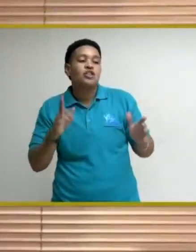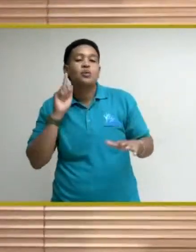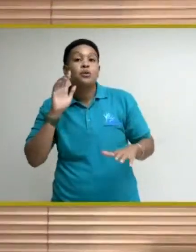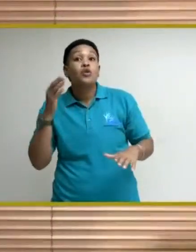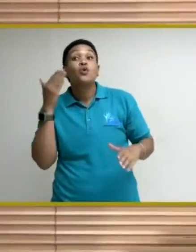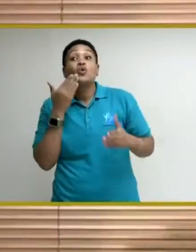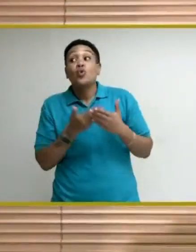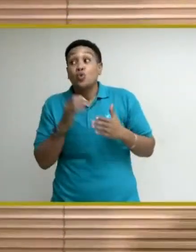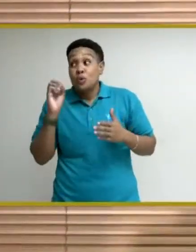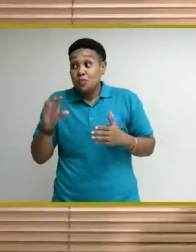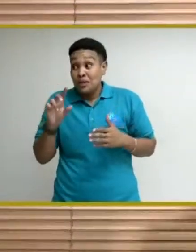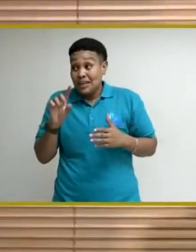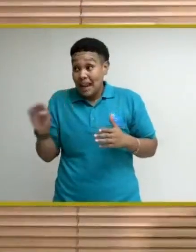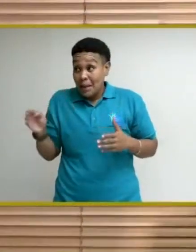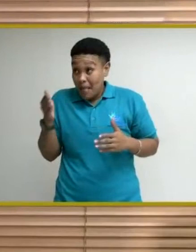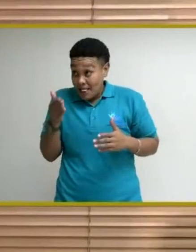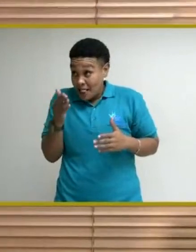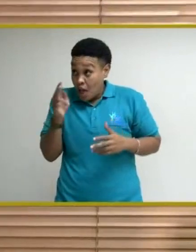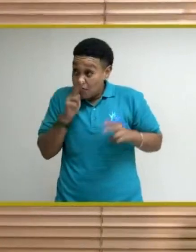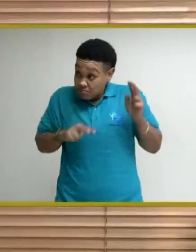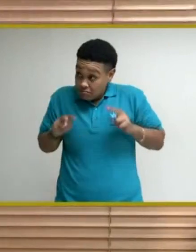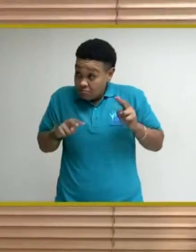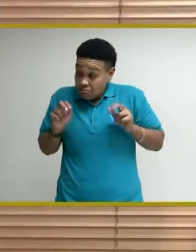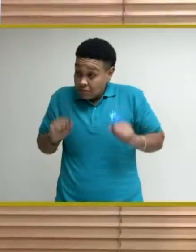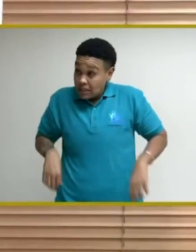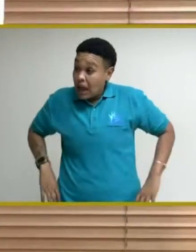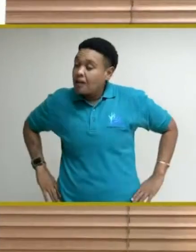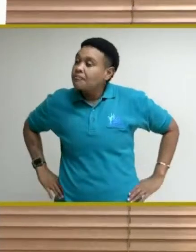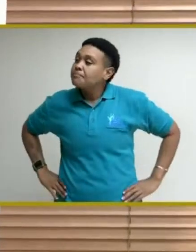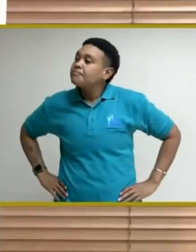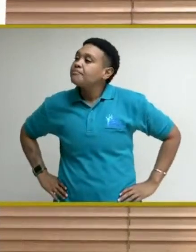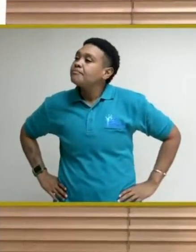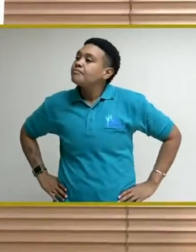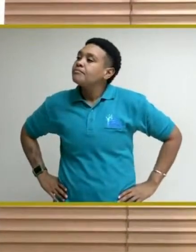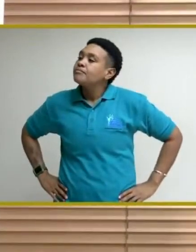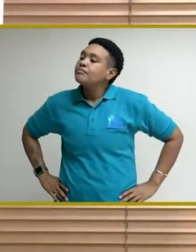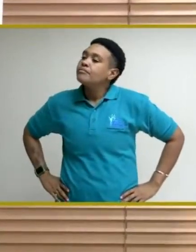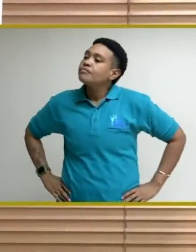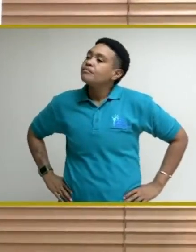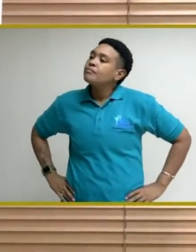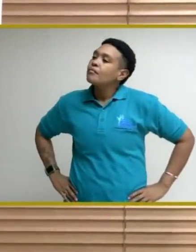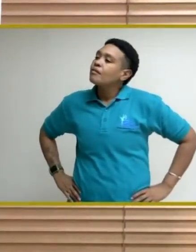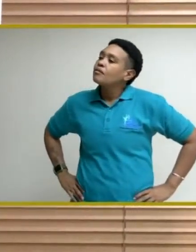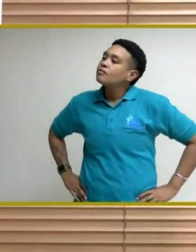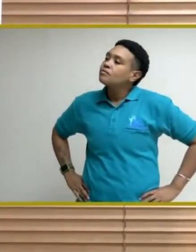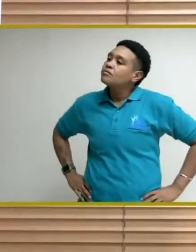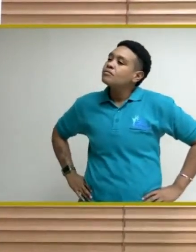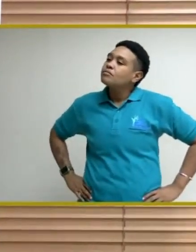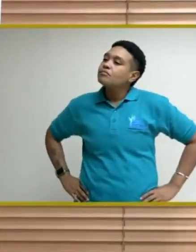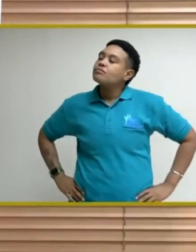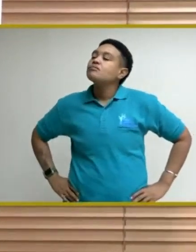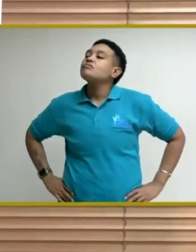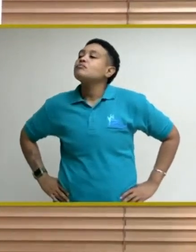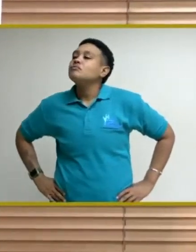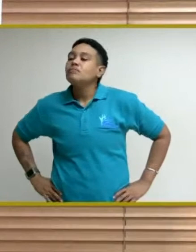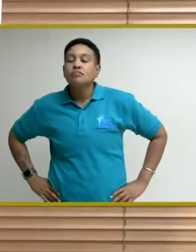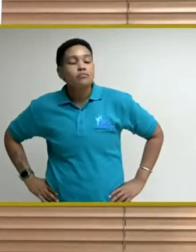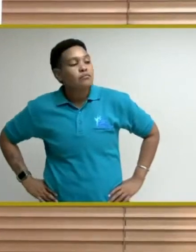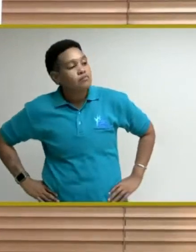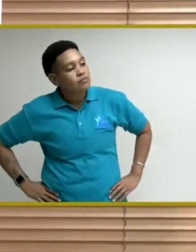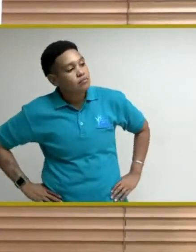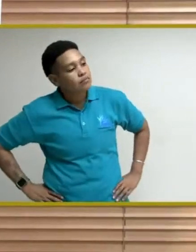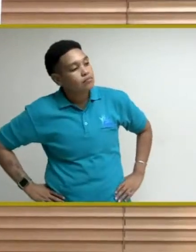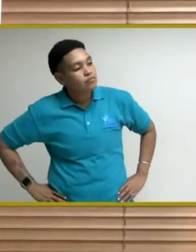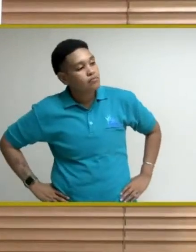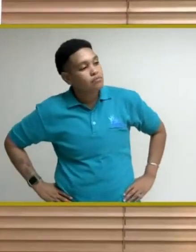good to put it on the database. I should say, read the database that we have now installed this facility. I saw